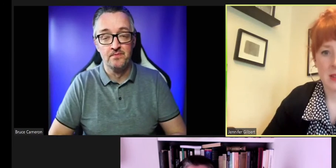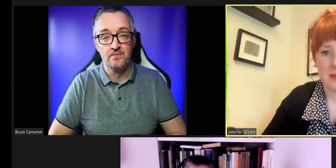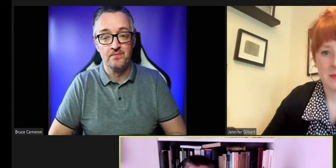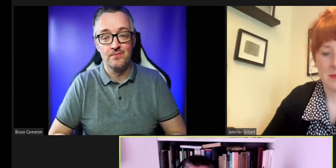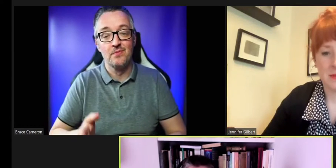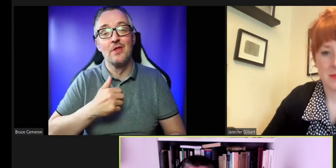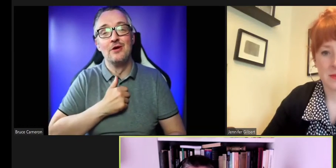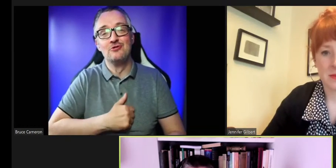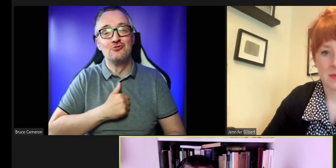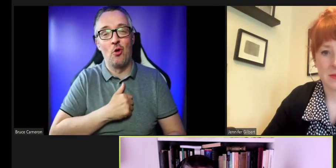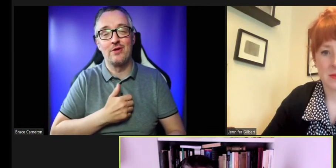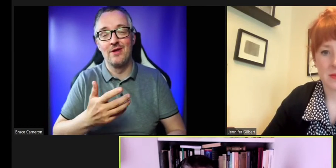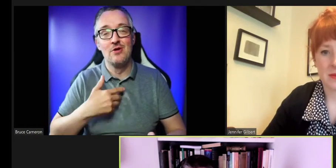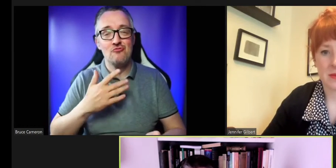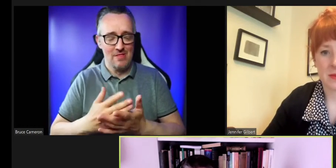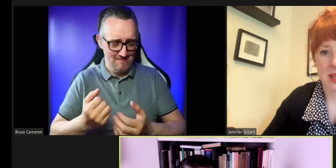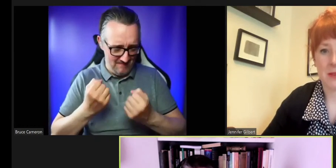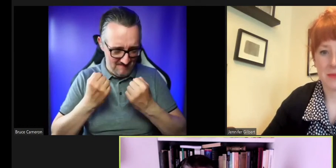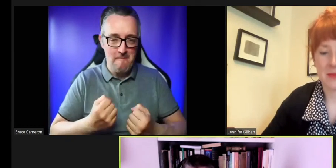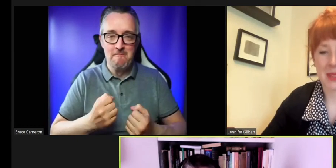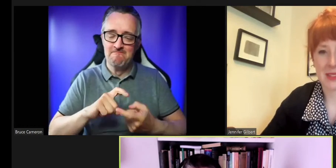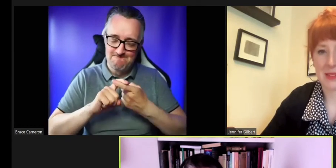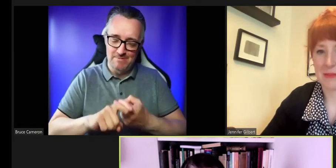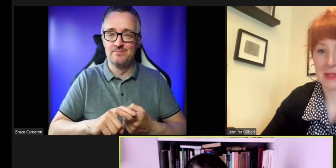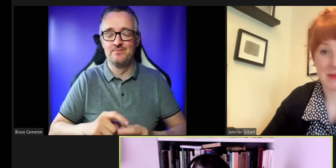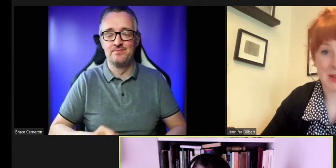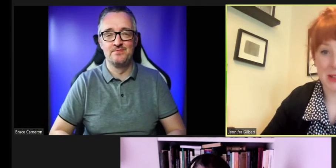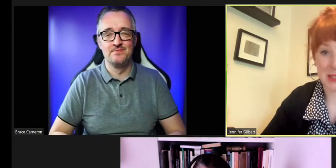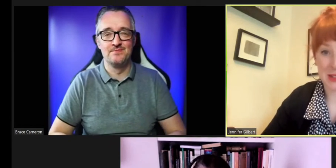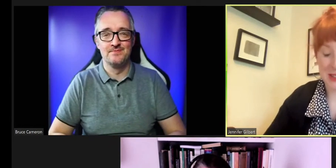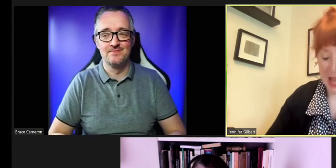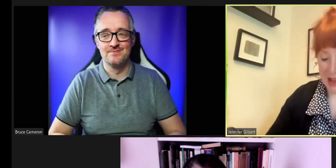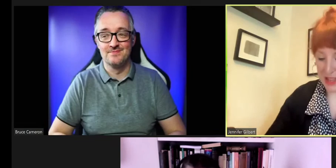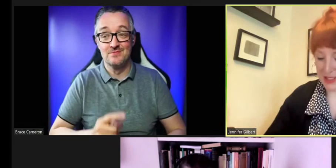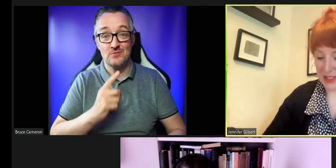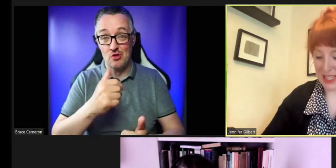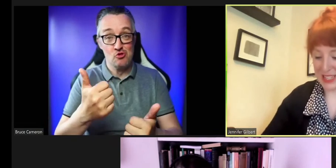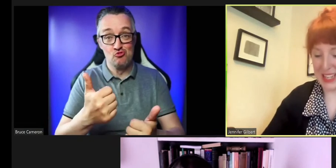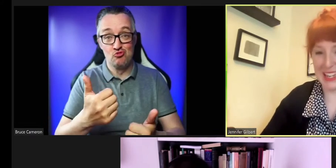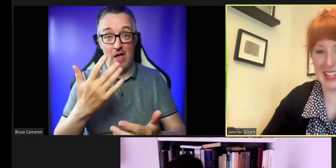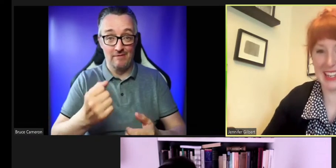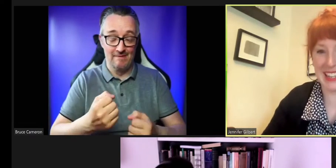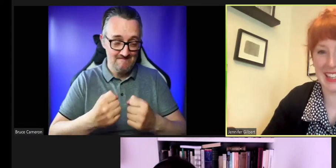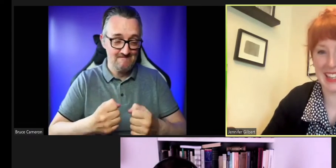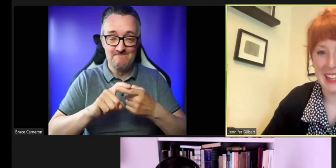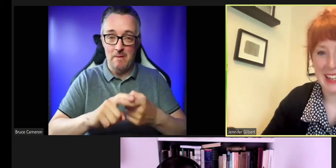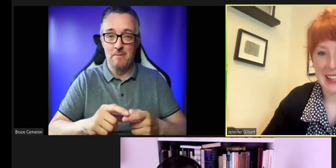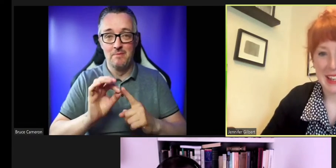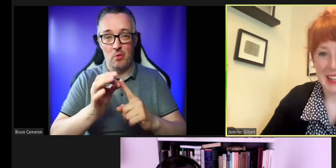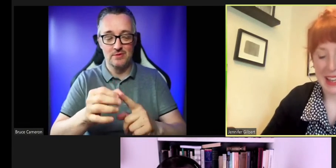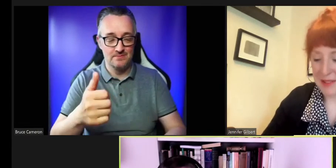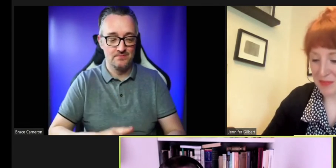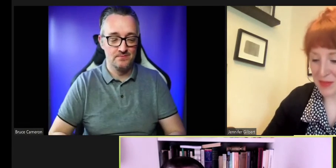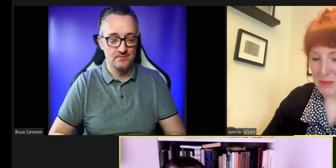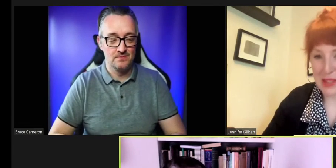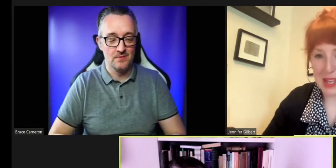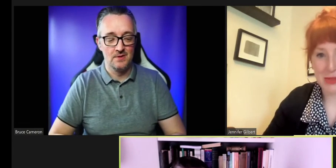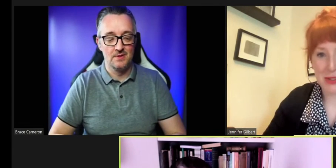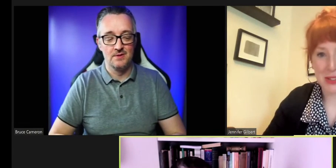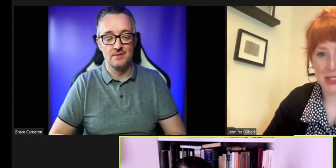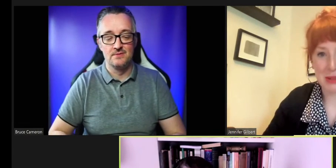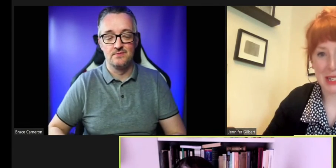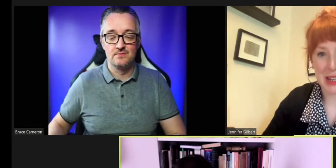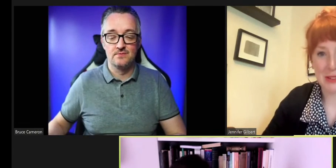I'm sorry, I'm very, very firm on that point. It's good to have that, Sonia. Well,